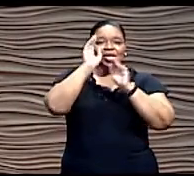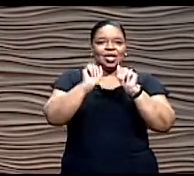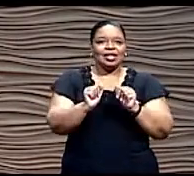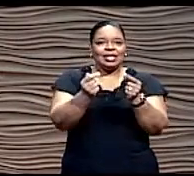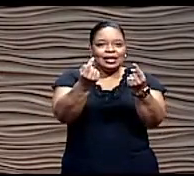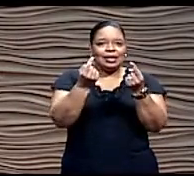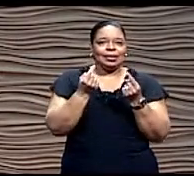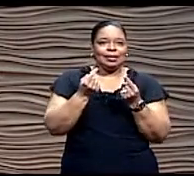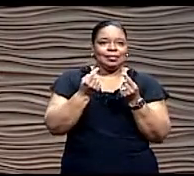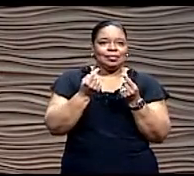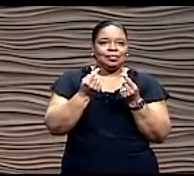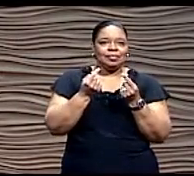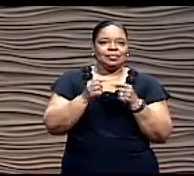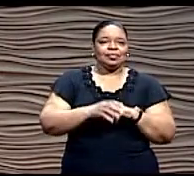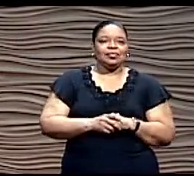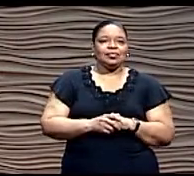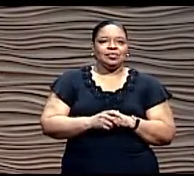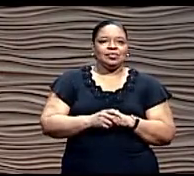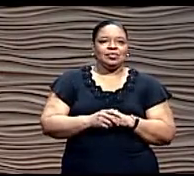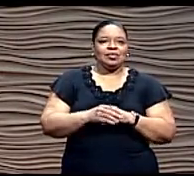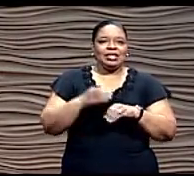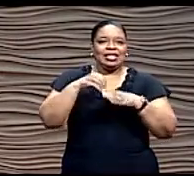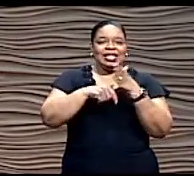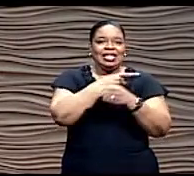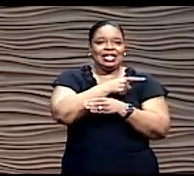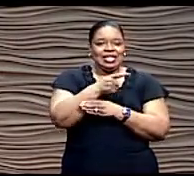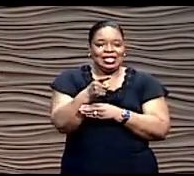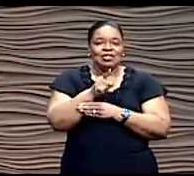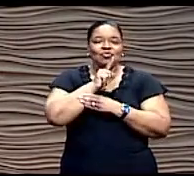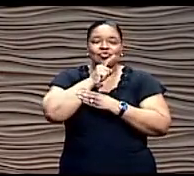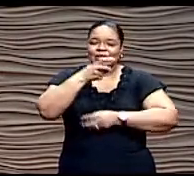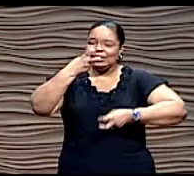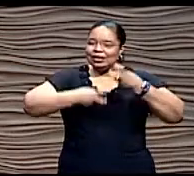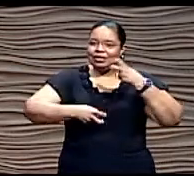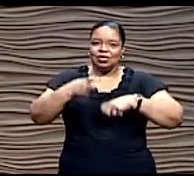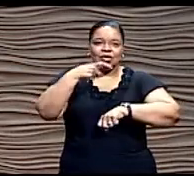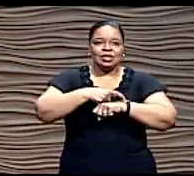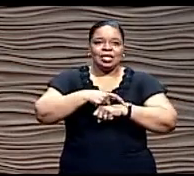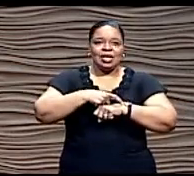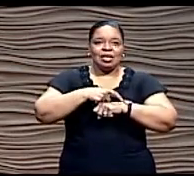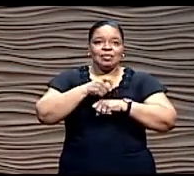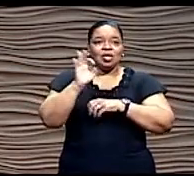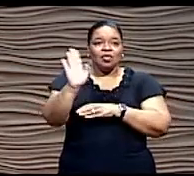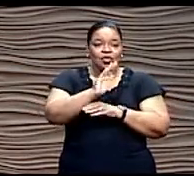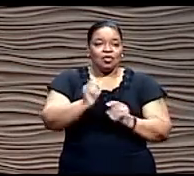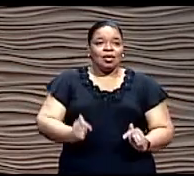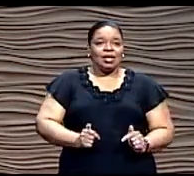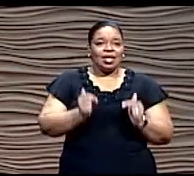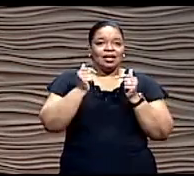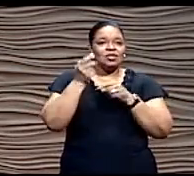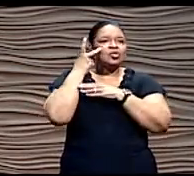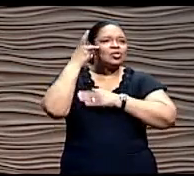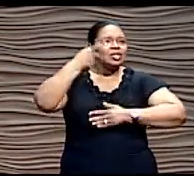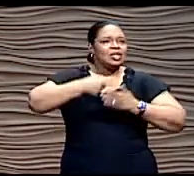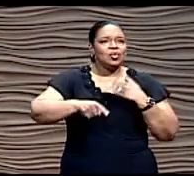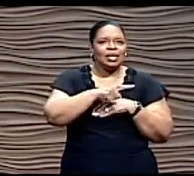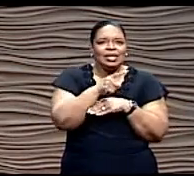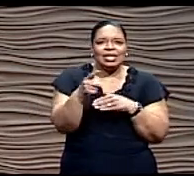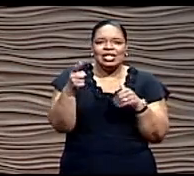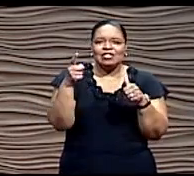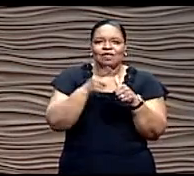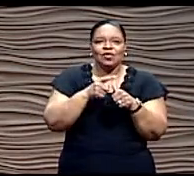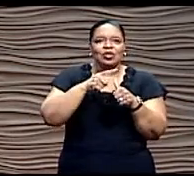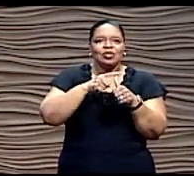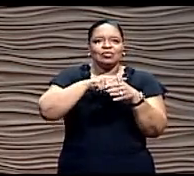you in these difficult moments of your life. Do you see what these first